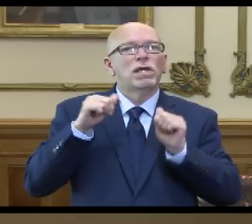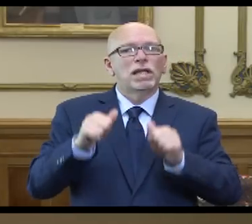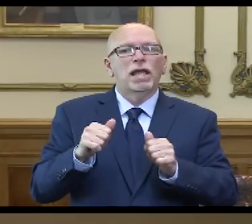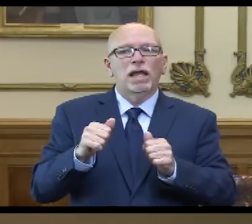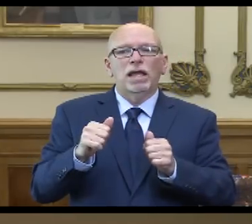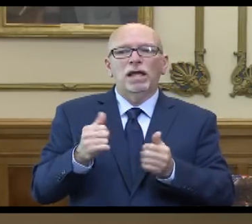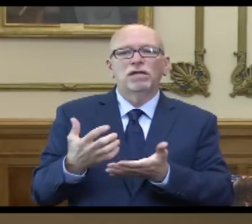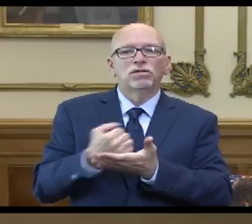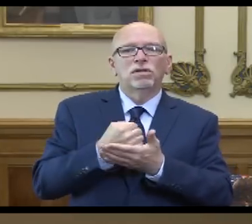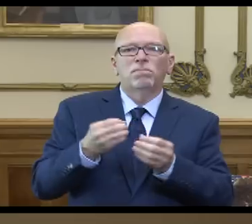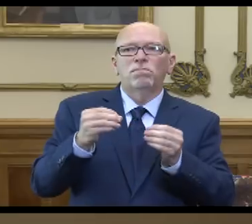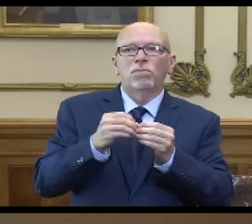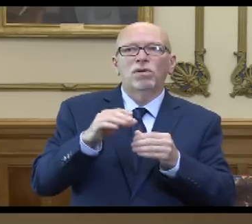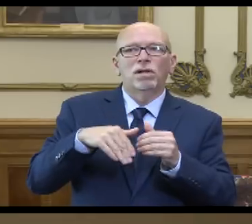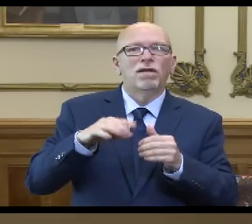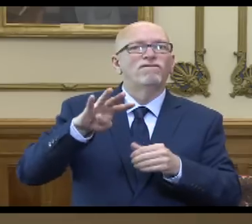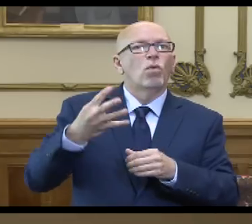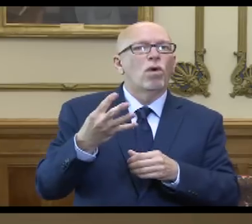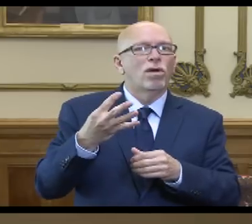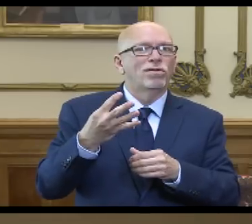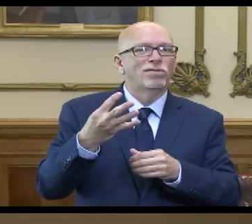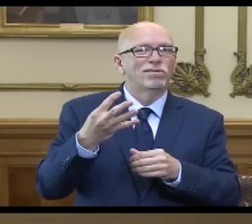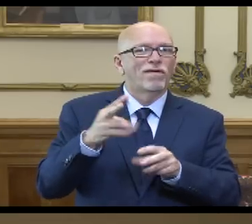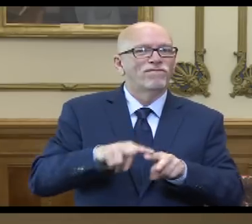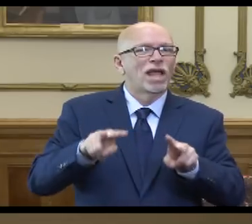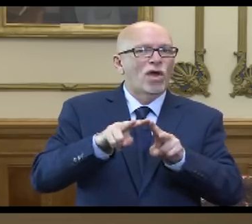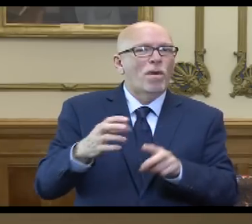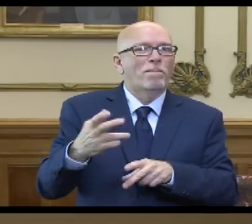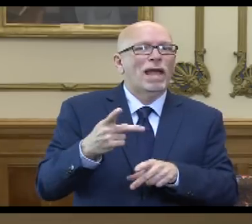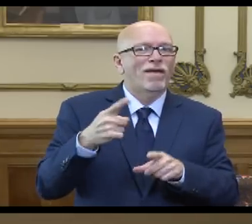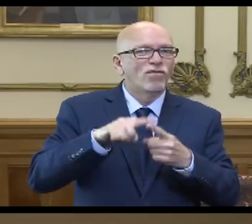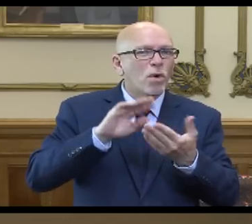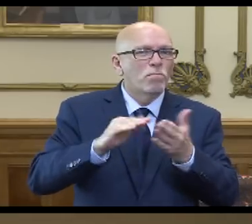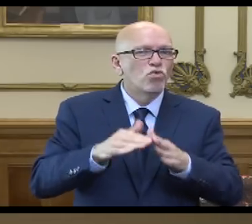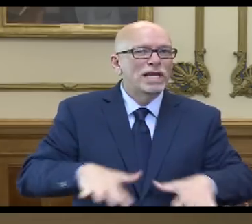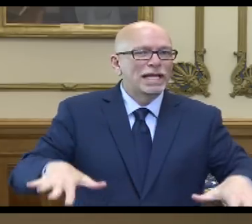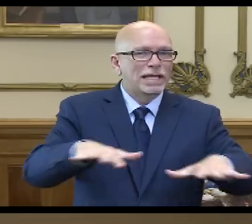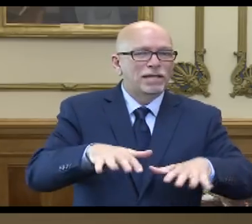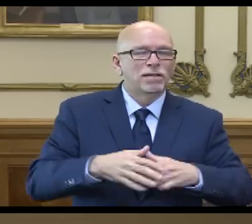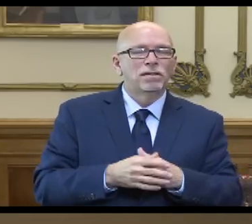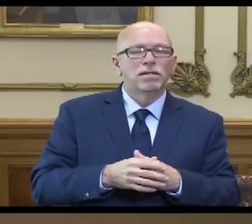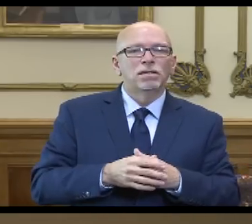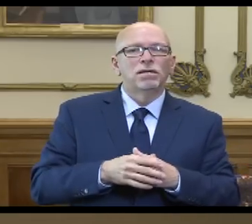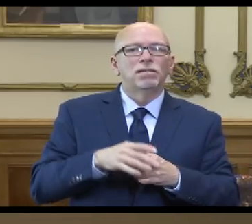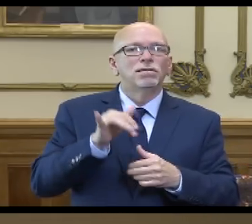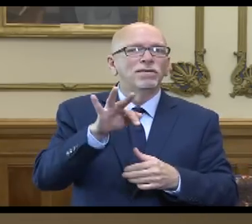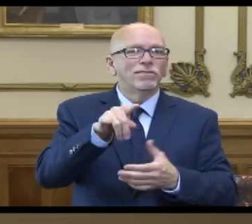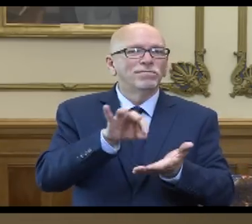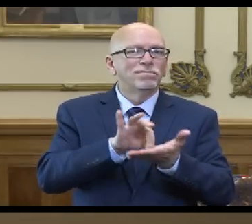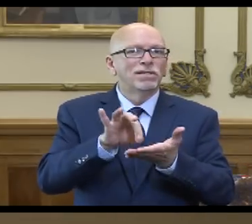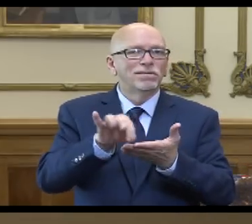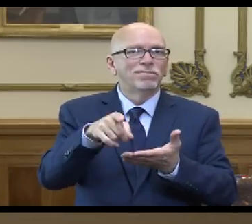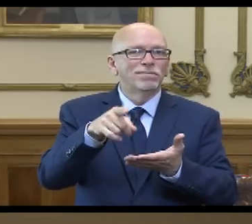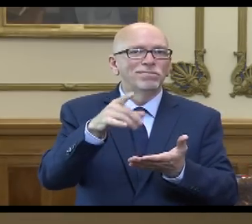generate over $4 of value back to the community in economic stimulus